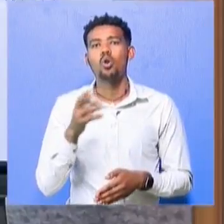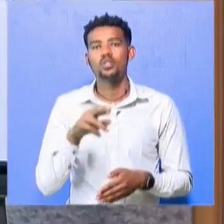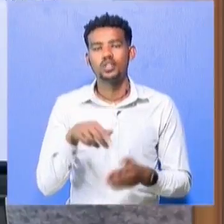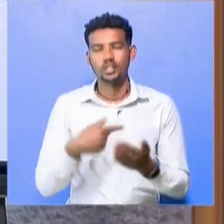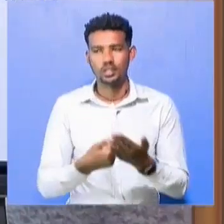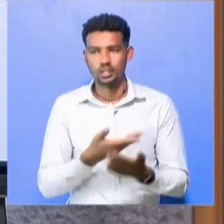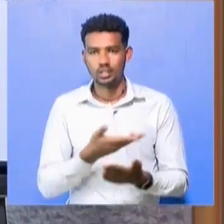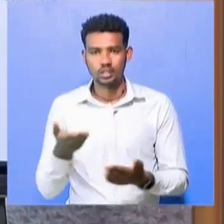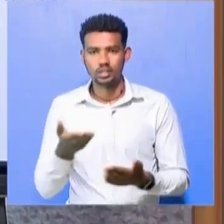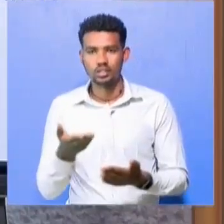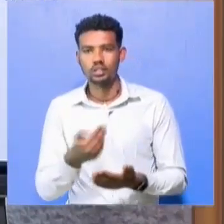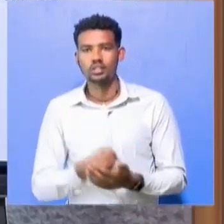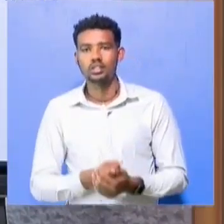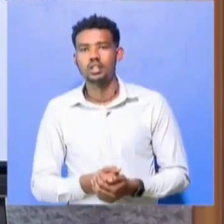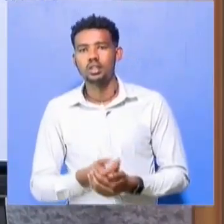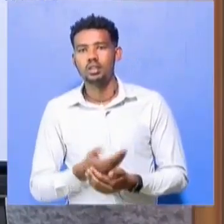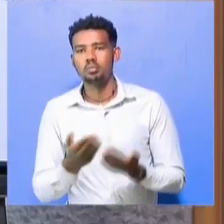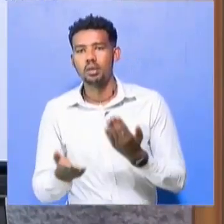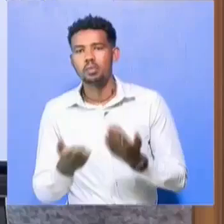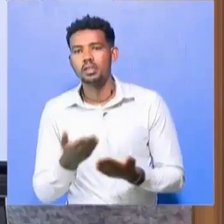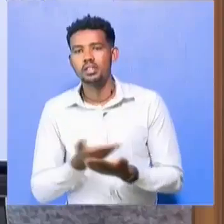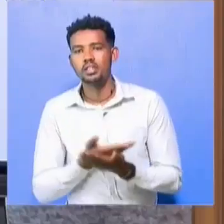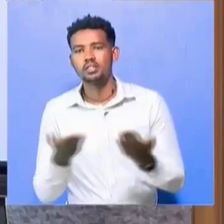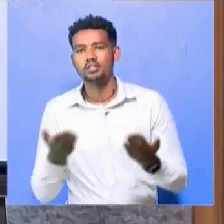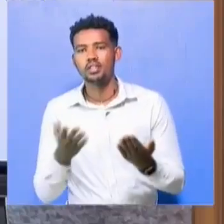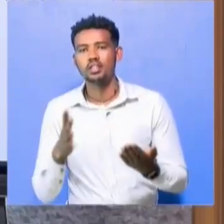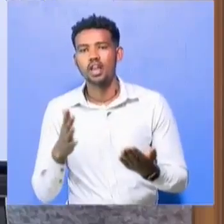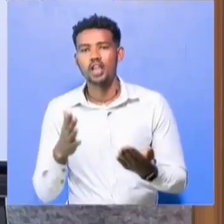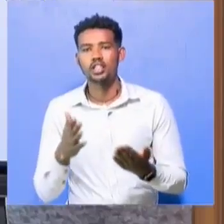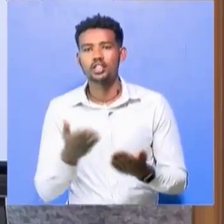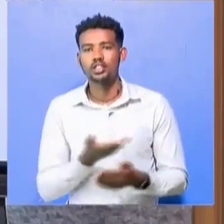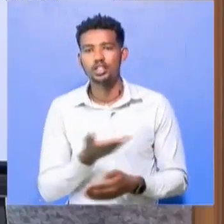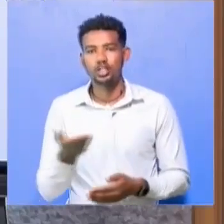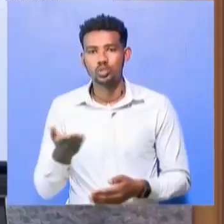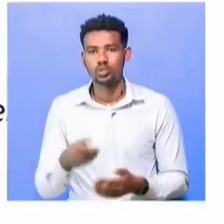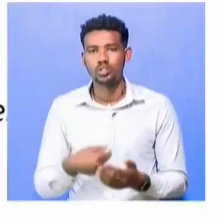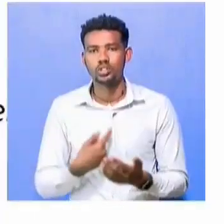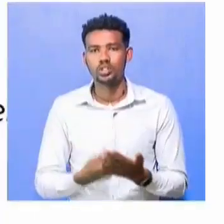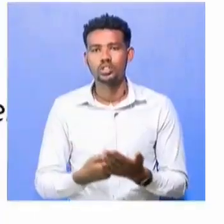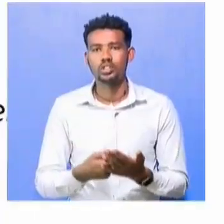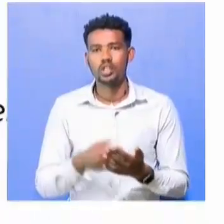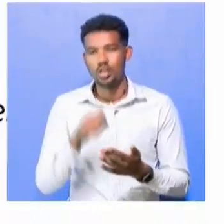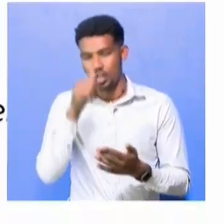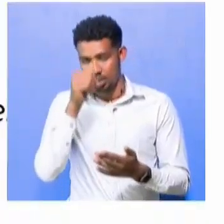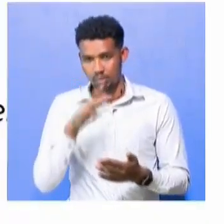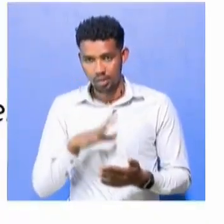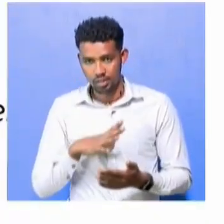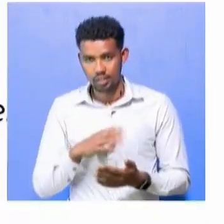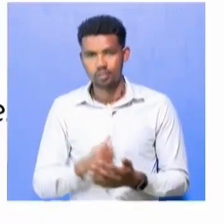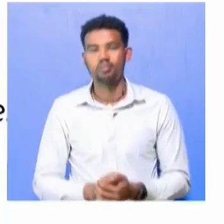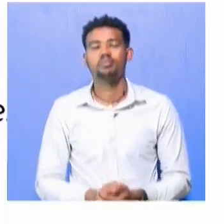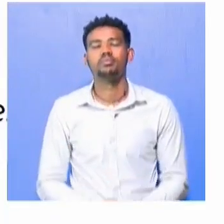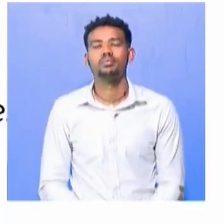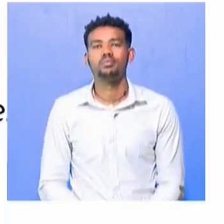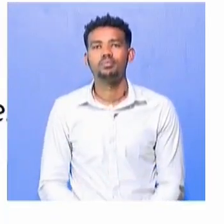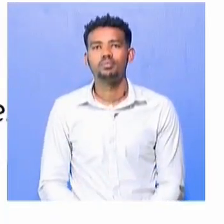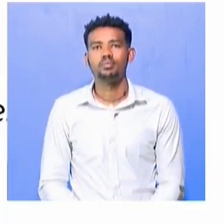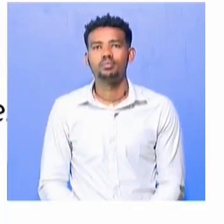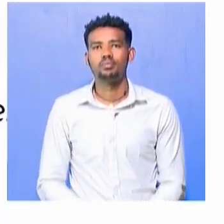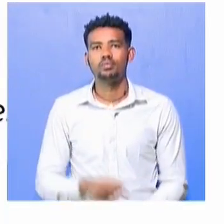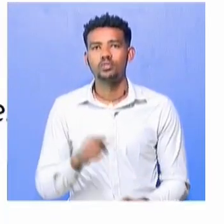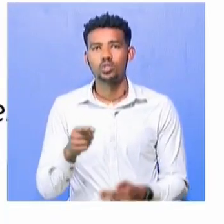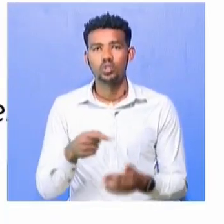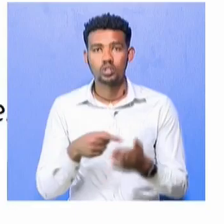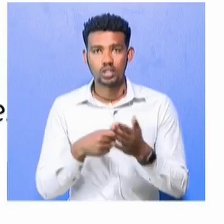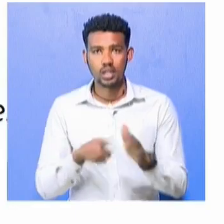or things, maybe different kinds of issues. Who it's already stated there, that is a person, all right? To make you so clear about